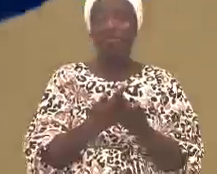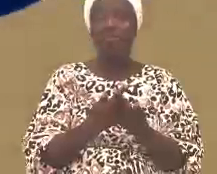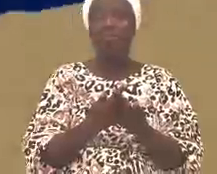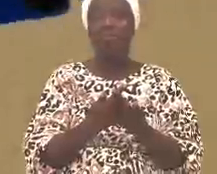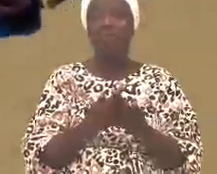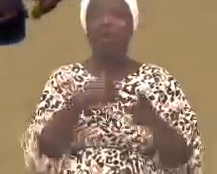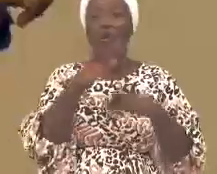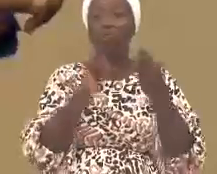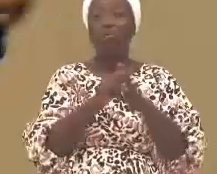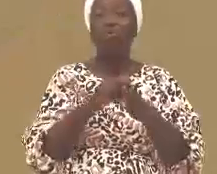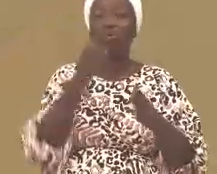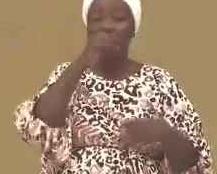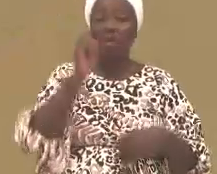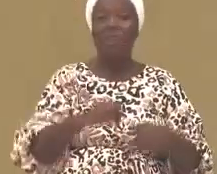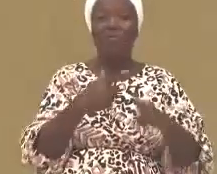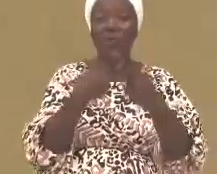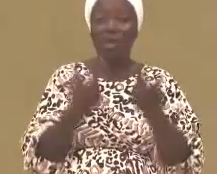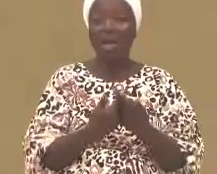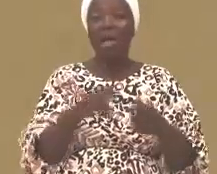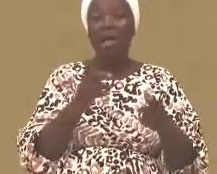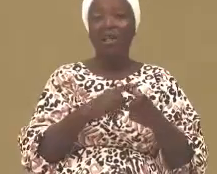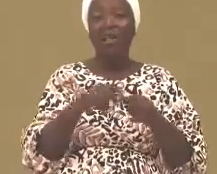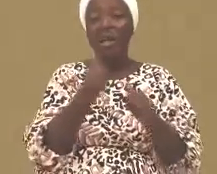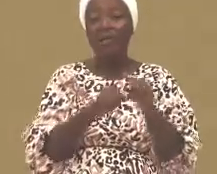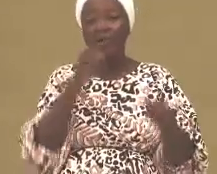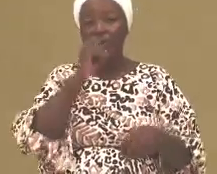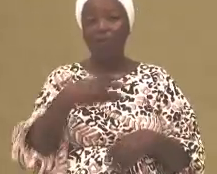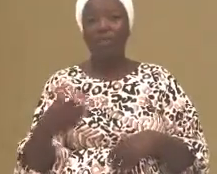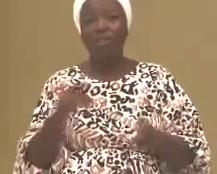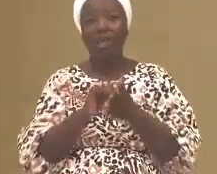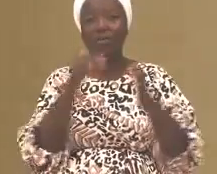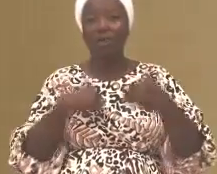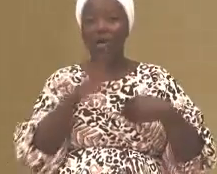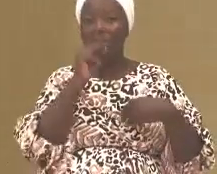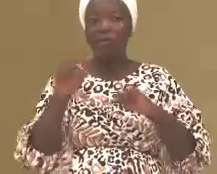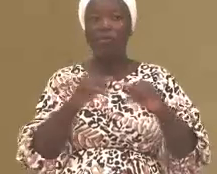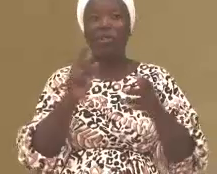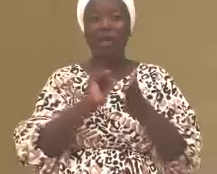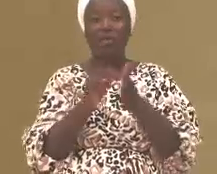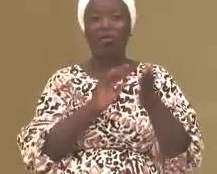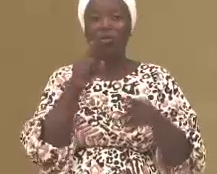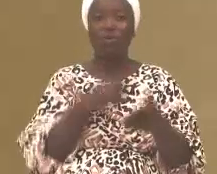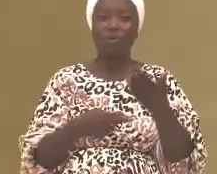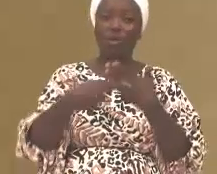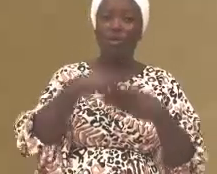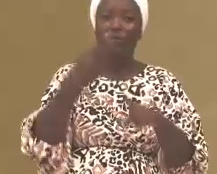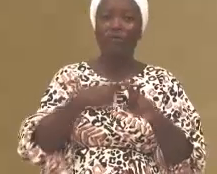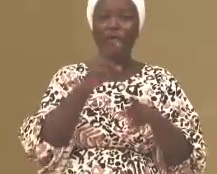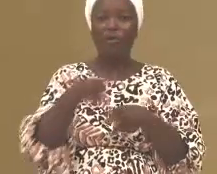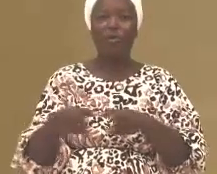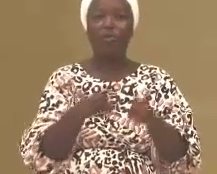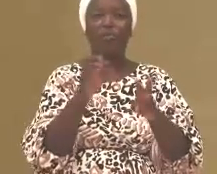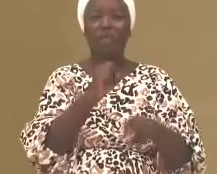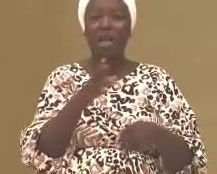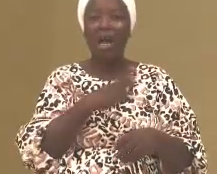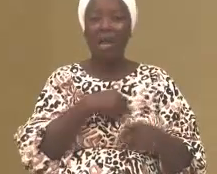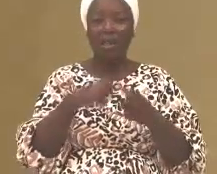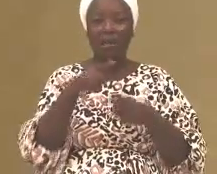gangsterism. Every evil sin you have been doing, that you return from your ways and you will